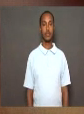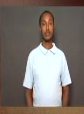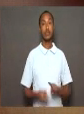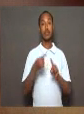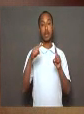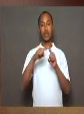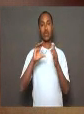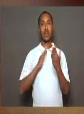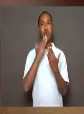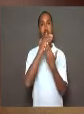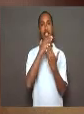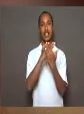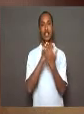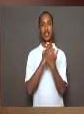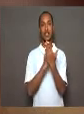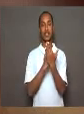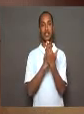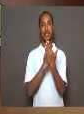Let's get back to our lesson.